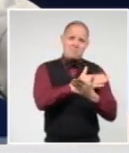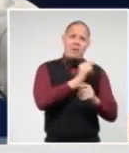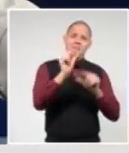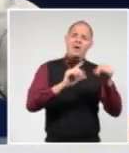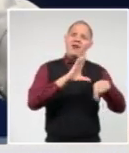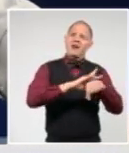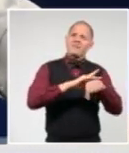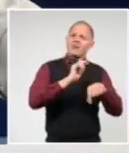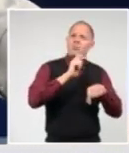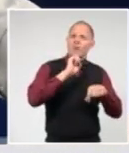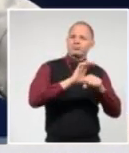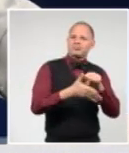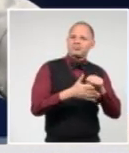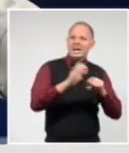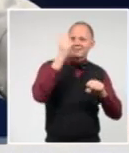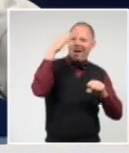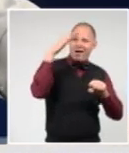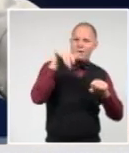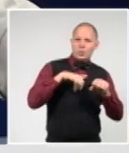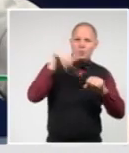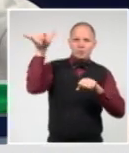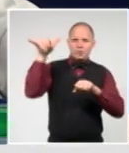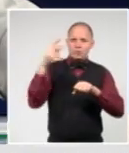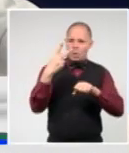at 3.44%.